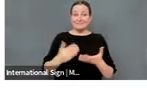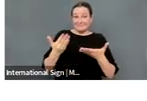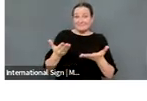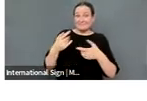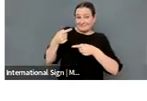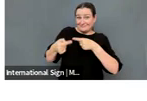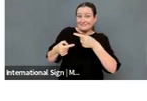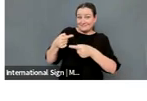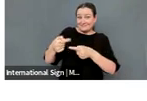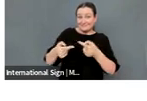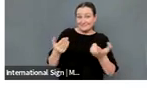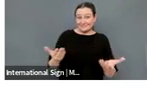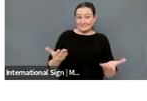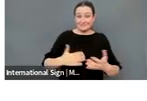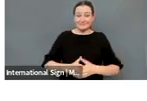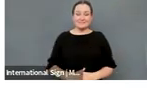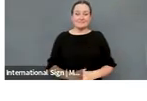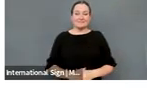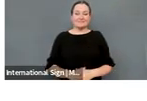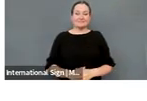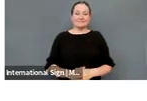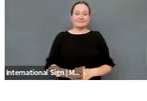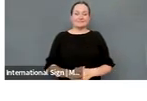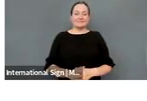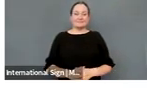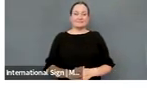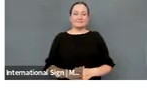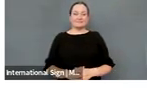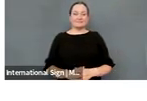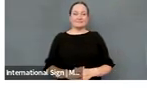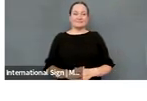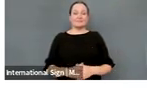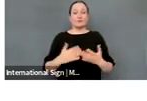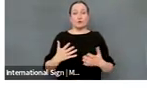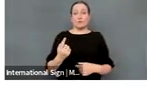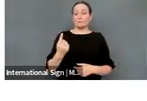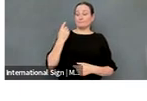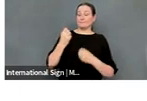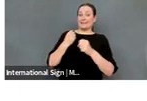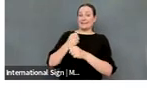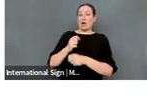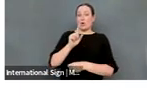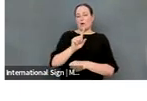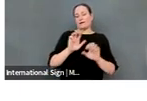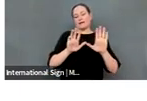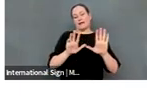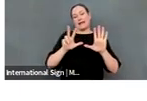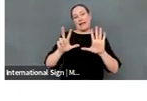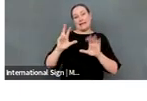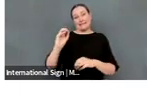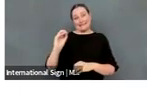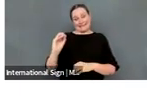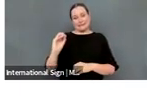Okay, thank you. So really, from 1980, we saw that Zambia's